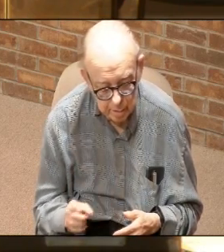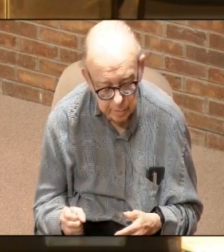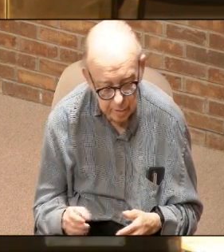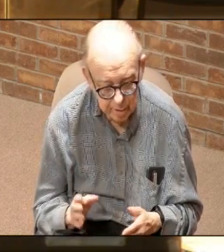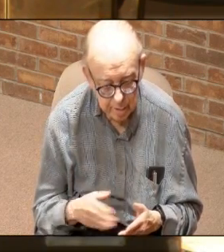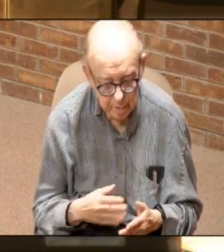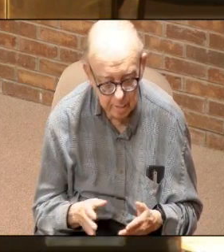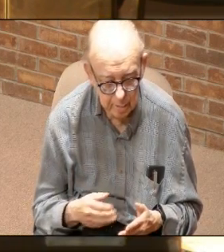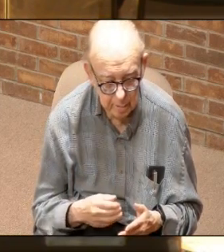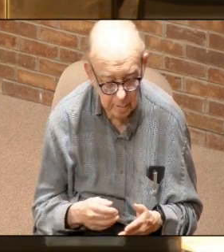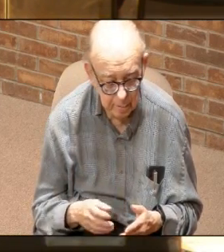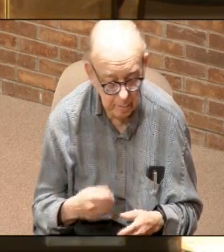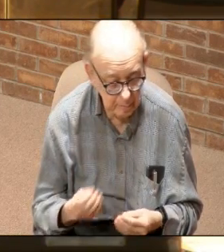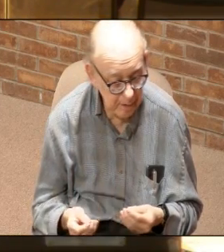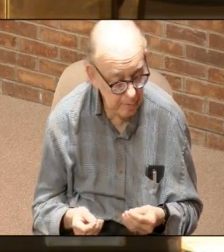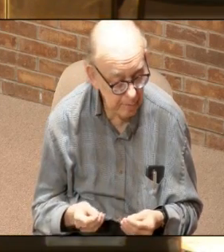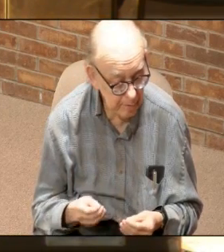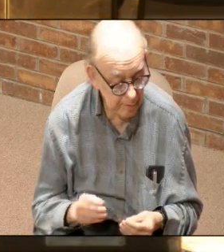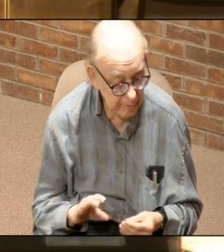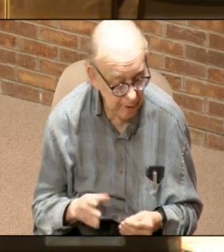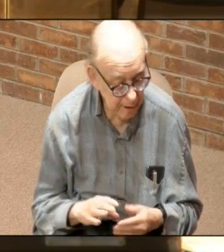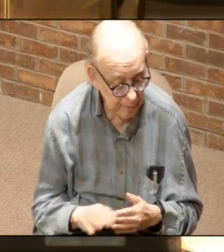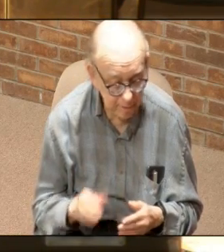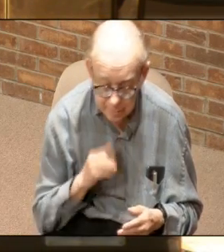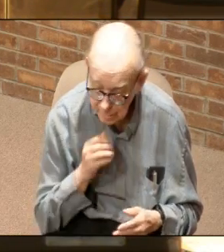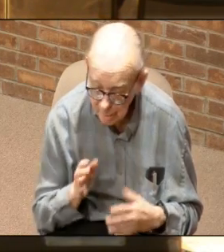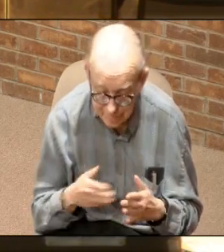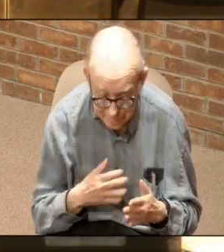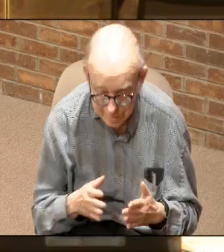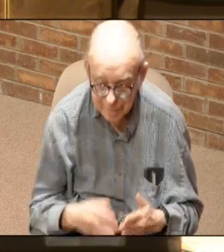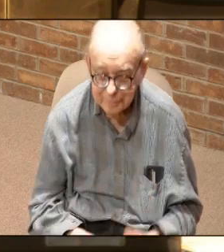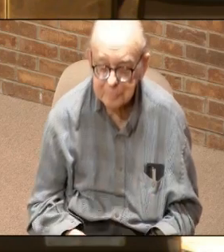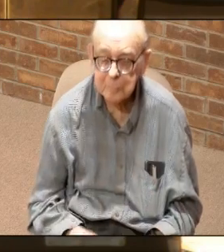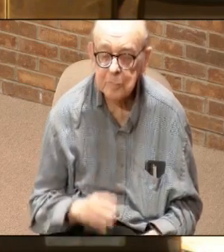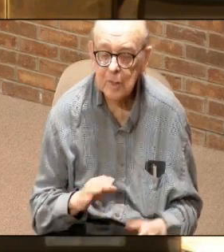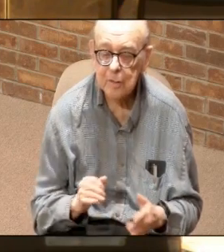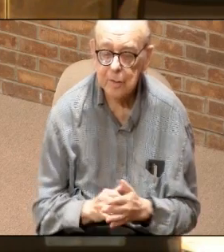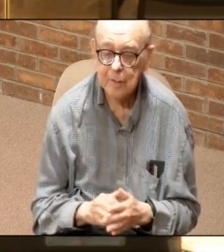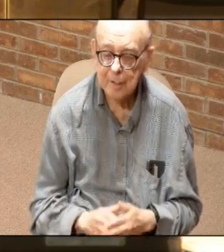I might pay him $5 not to sing, if we can do that.